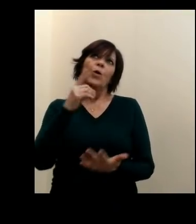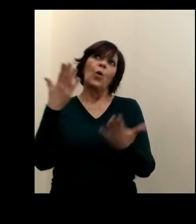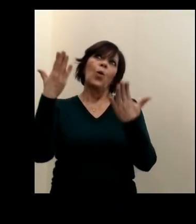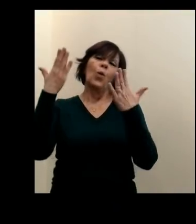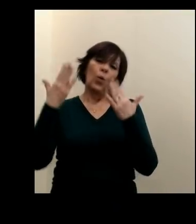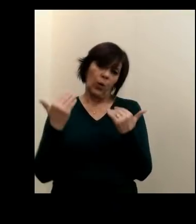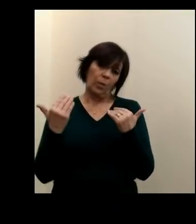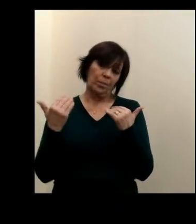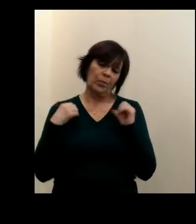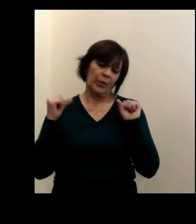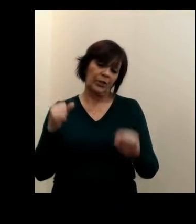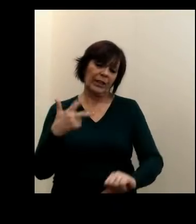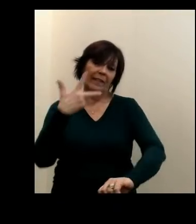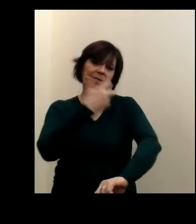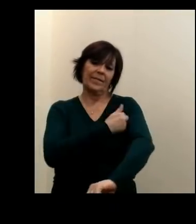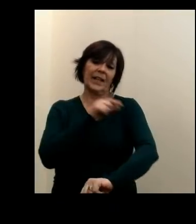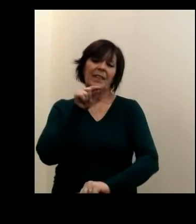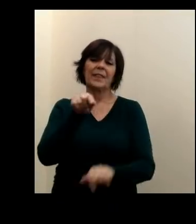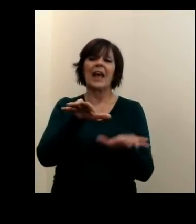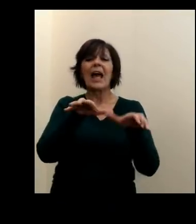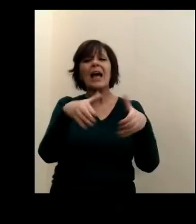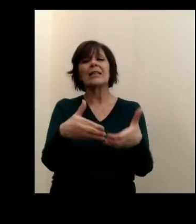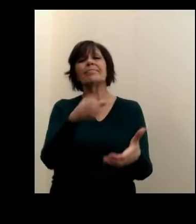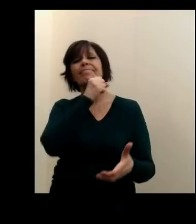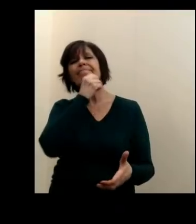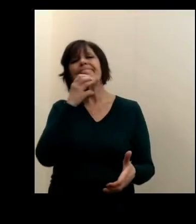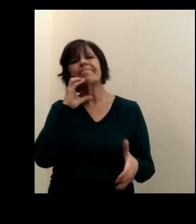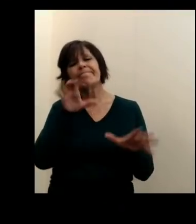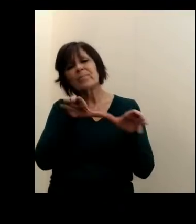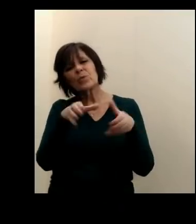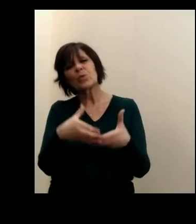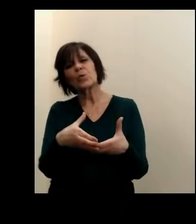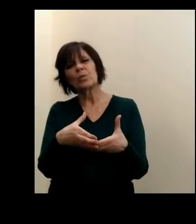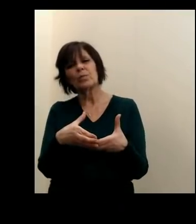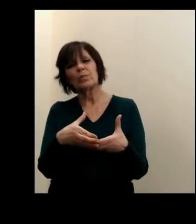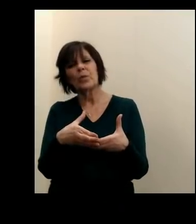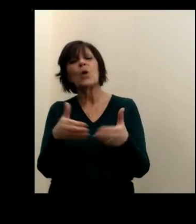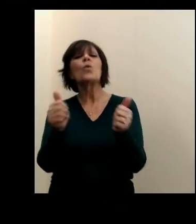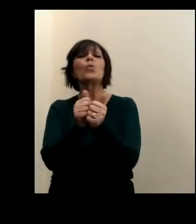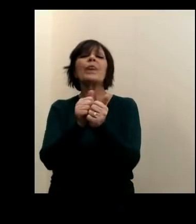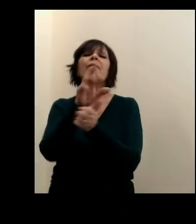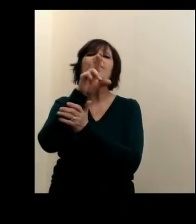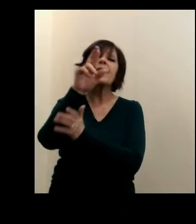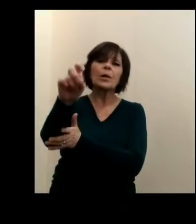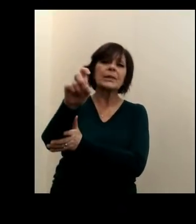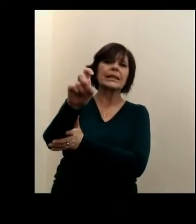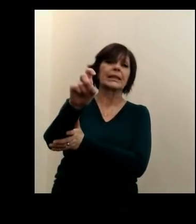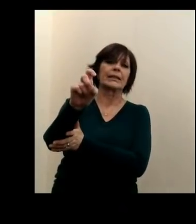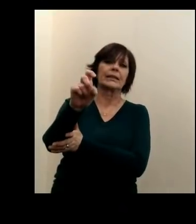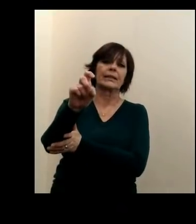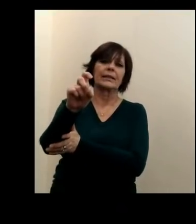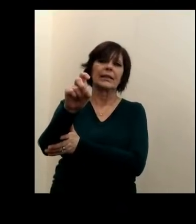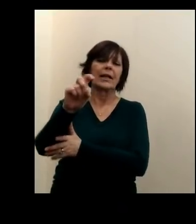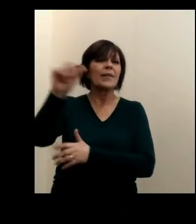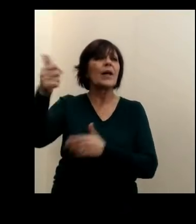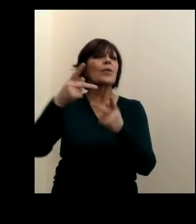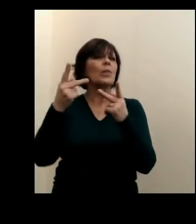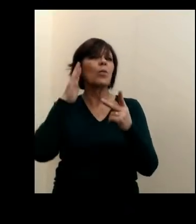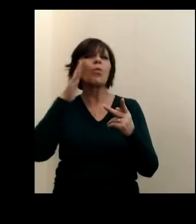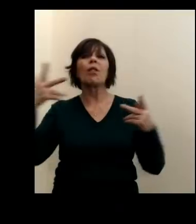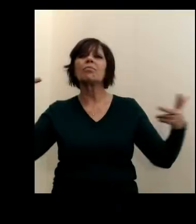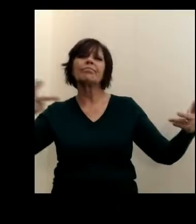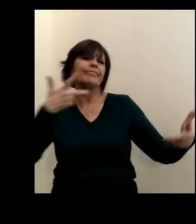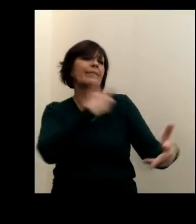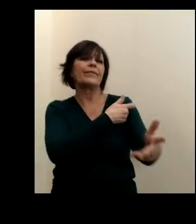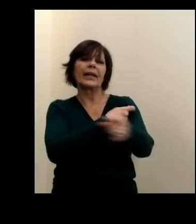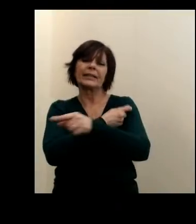able to vaccinate that older population, working with the pharmacies and the other sites that will be vaccinating, the healthcare